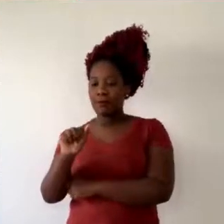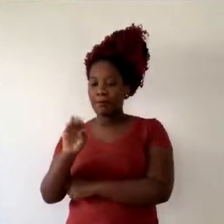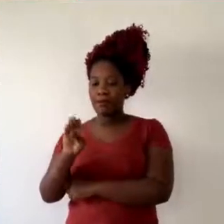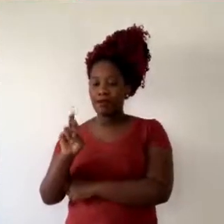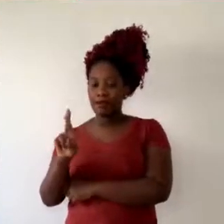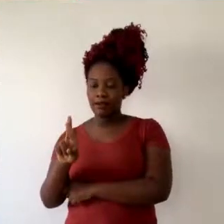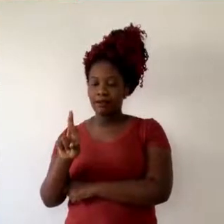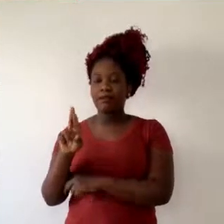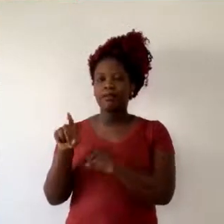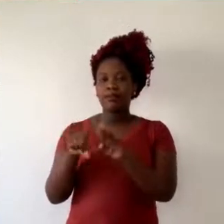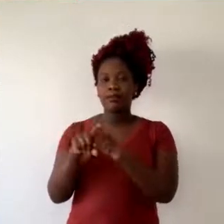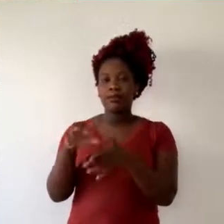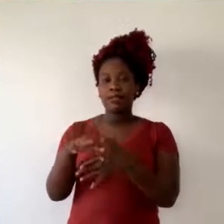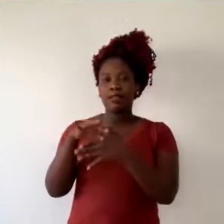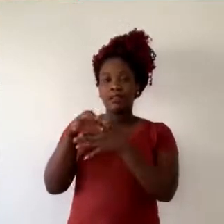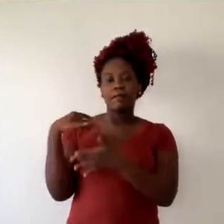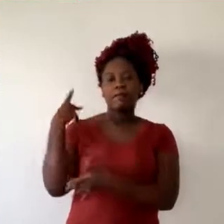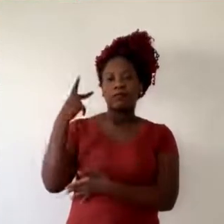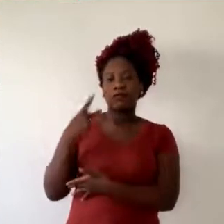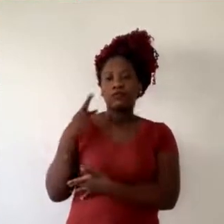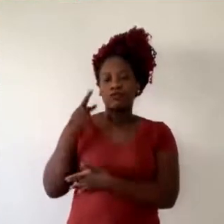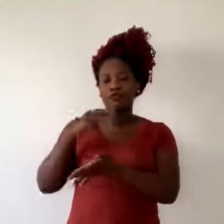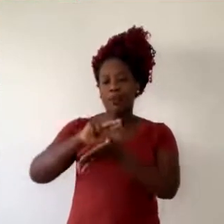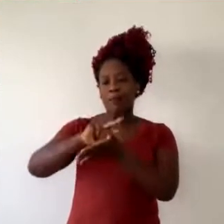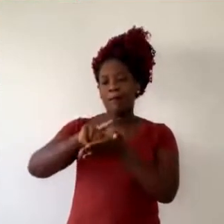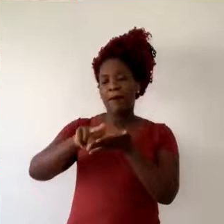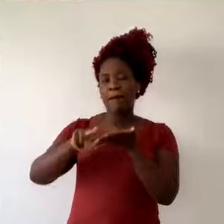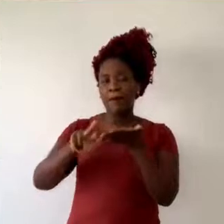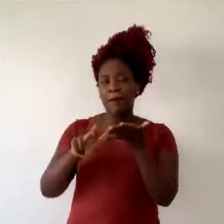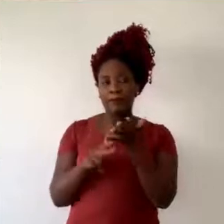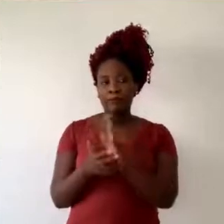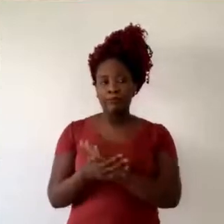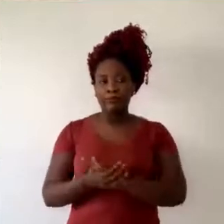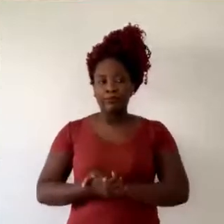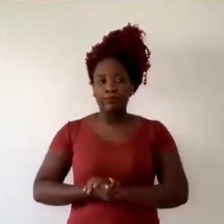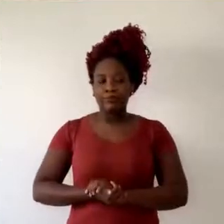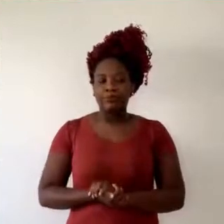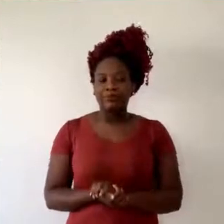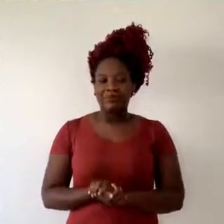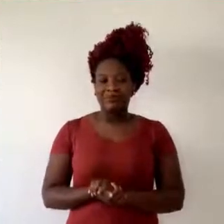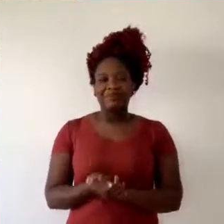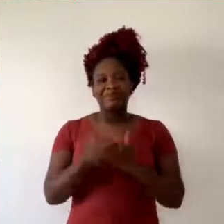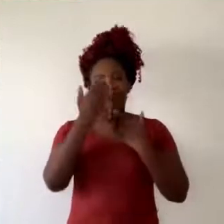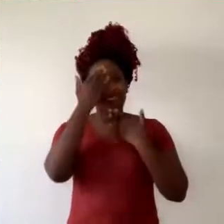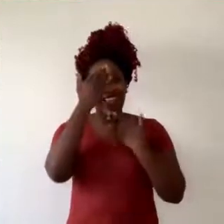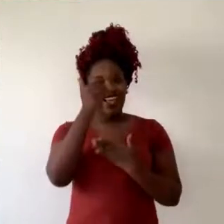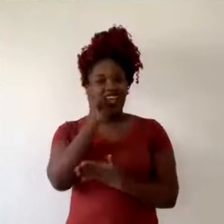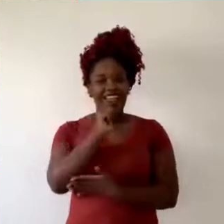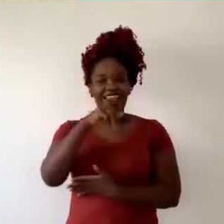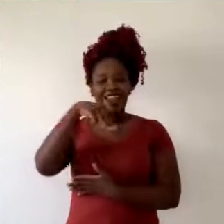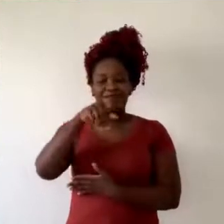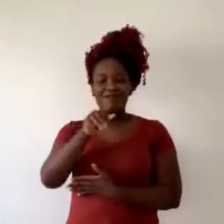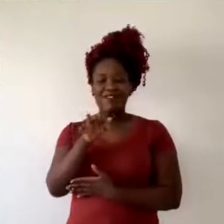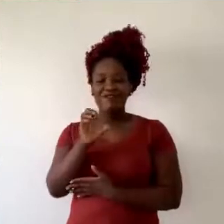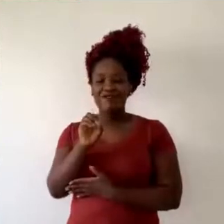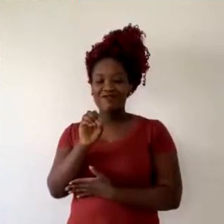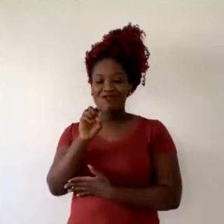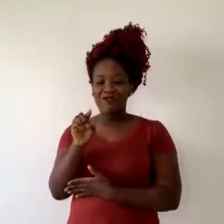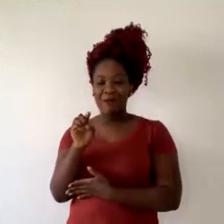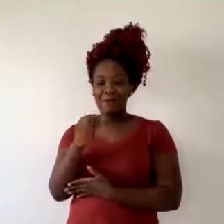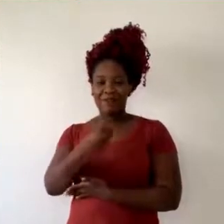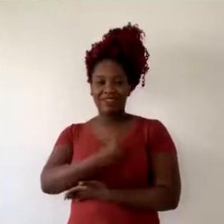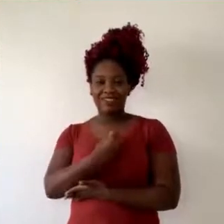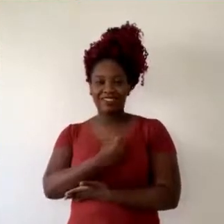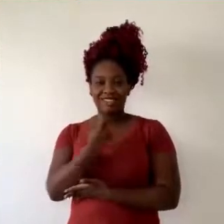DR and the network Lennon Foundation and the Movement Now. Thank you, Mafoane, for being here with